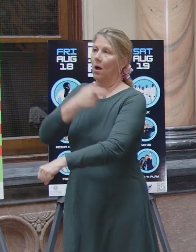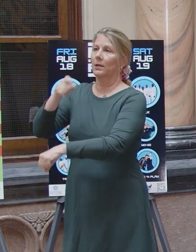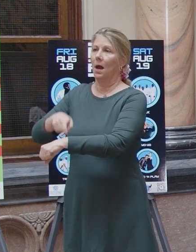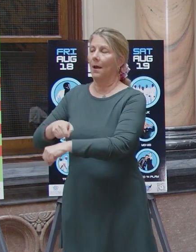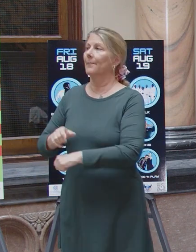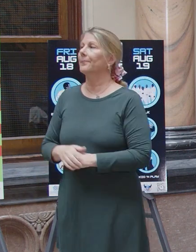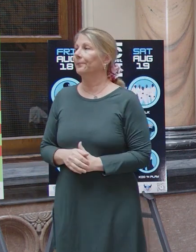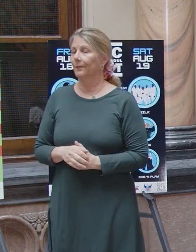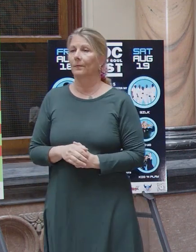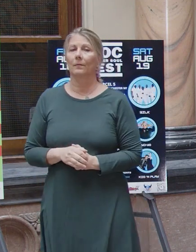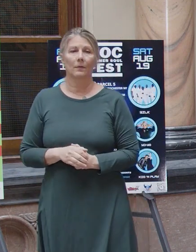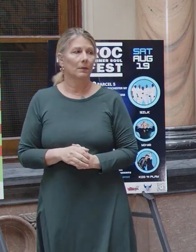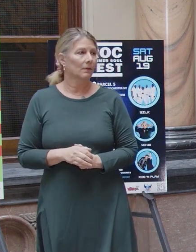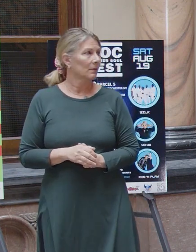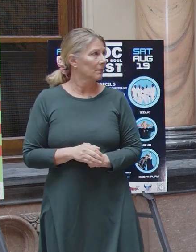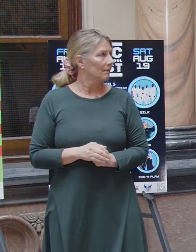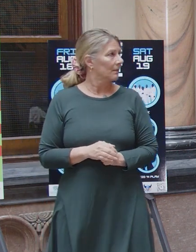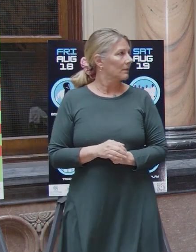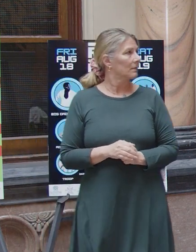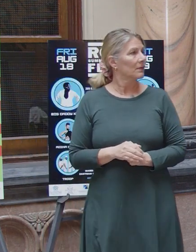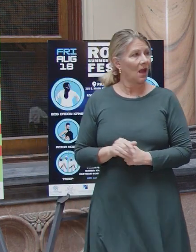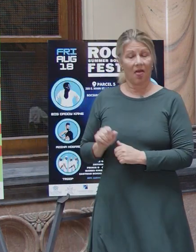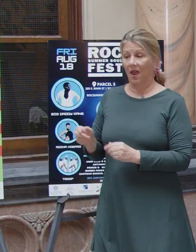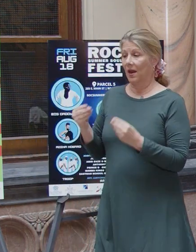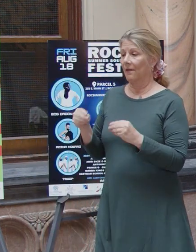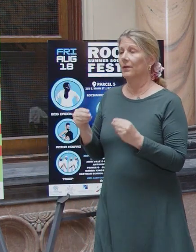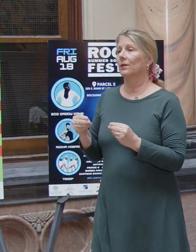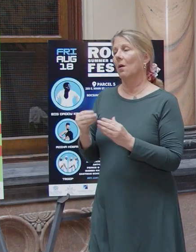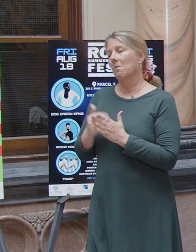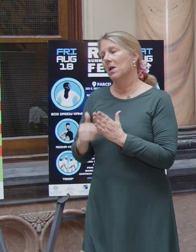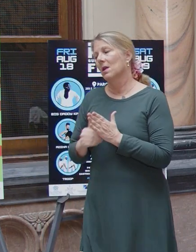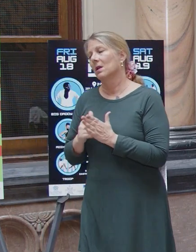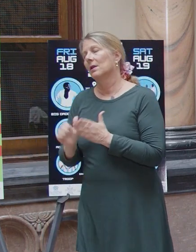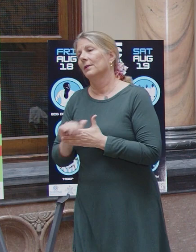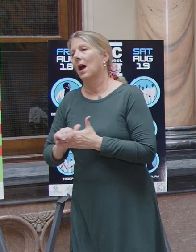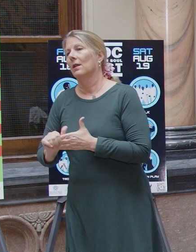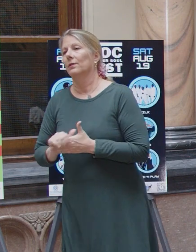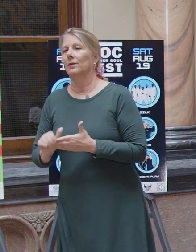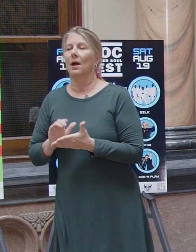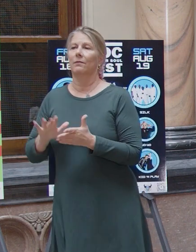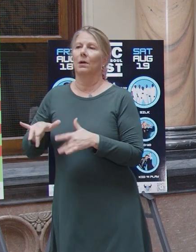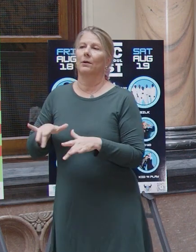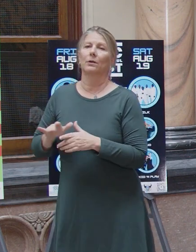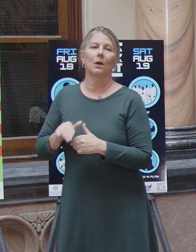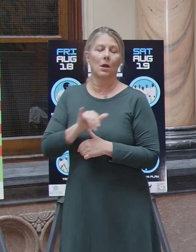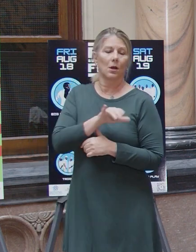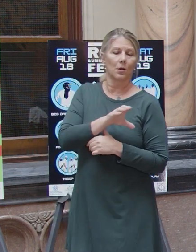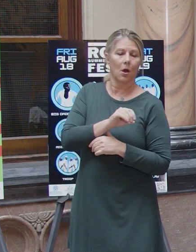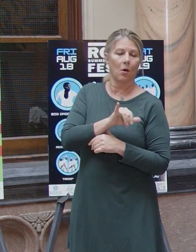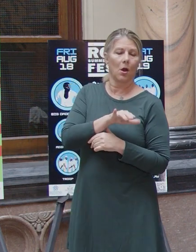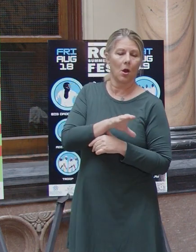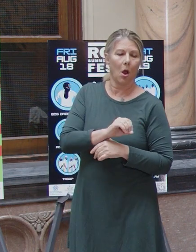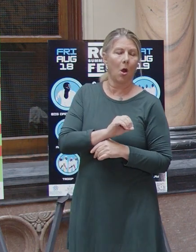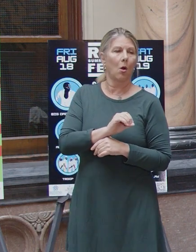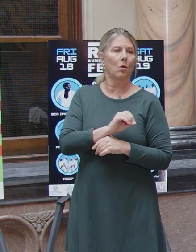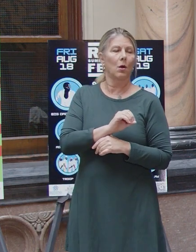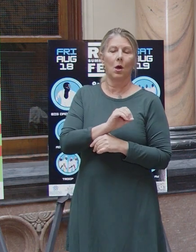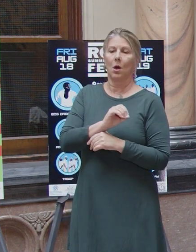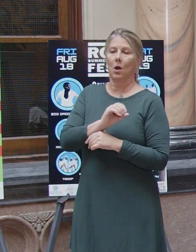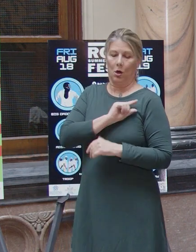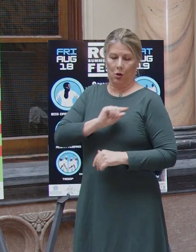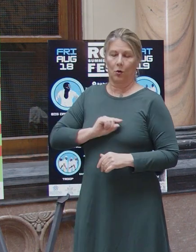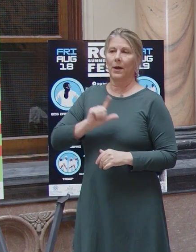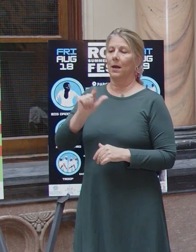again, has sold millions of records. So it's so great. Yo-Yo, positive rap. You had Queen Latifah,